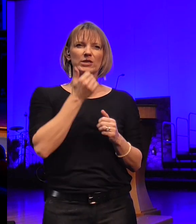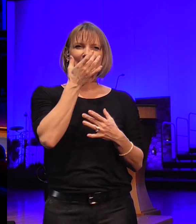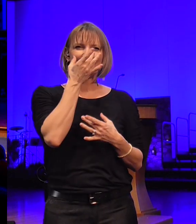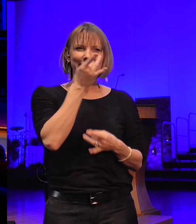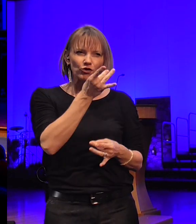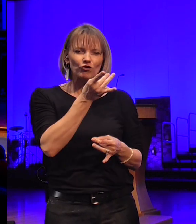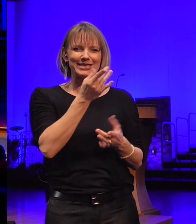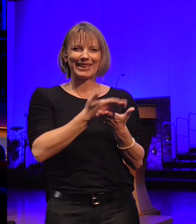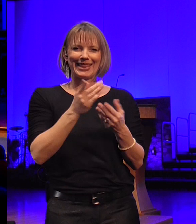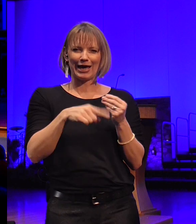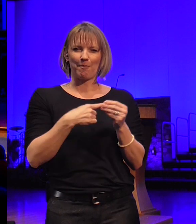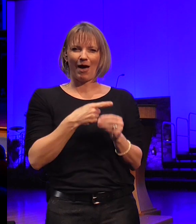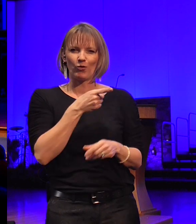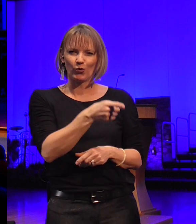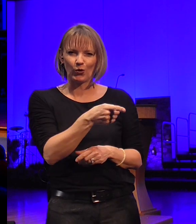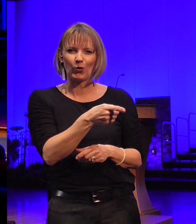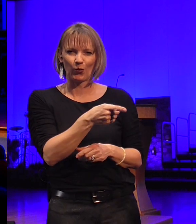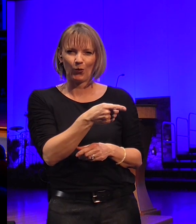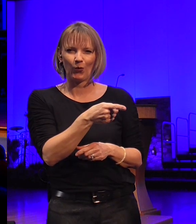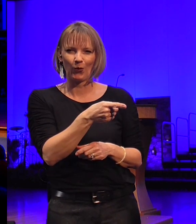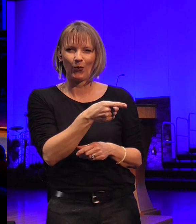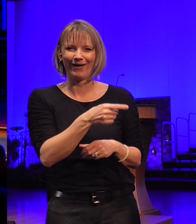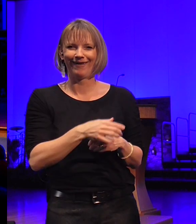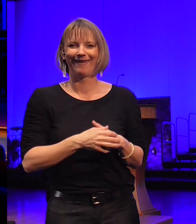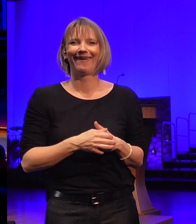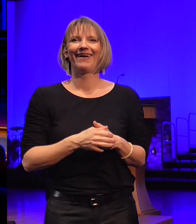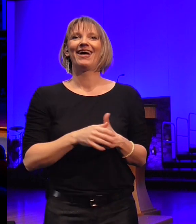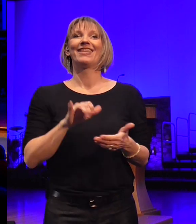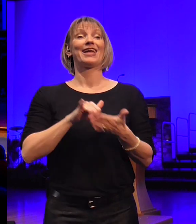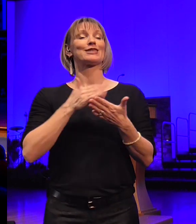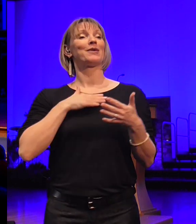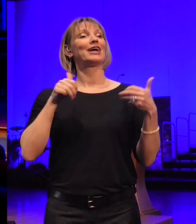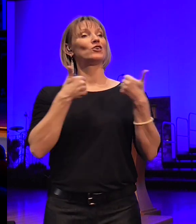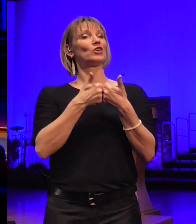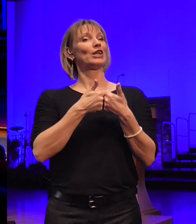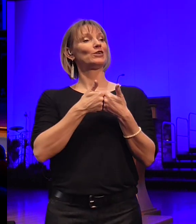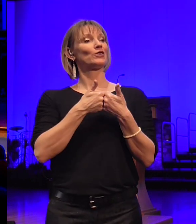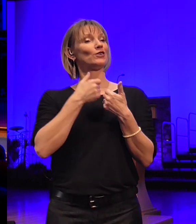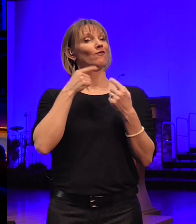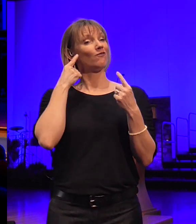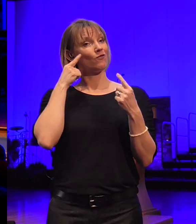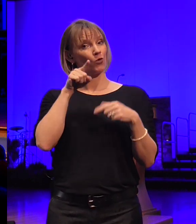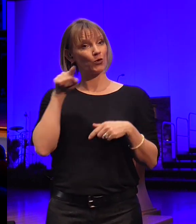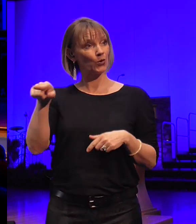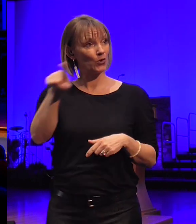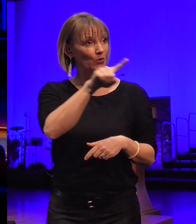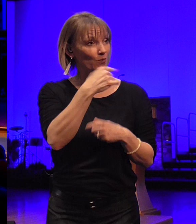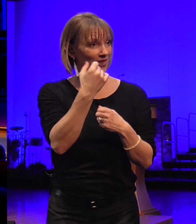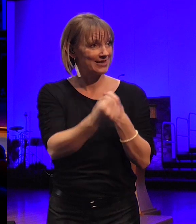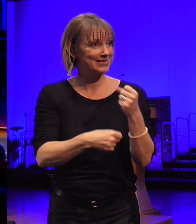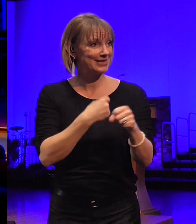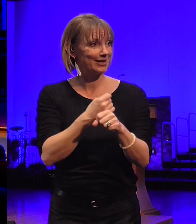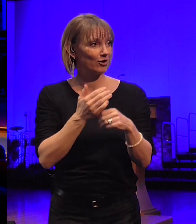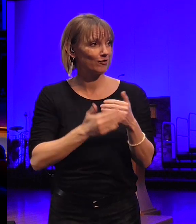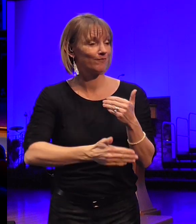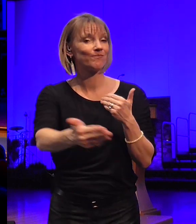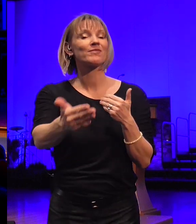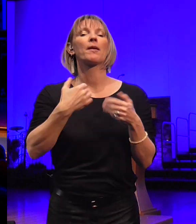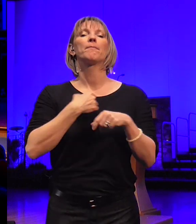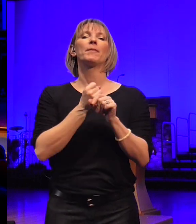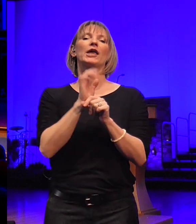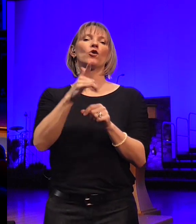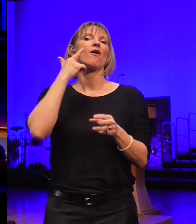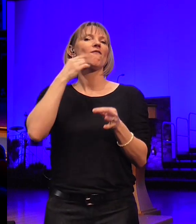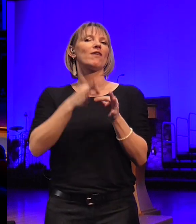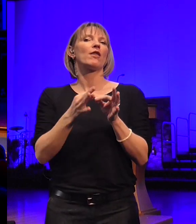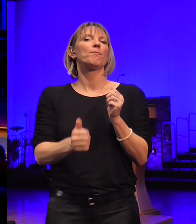thing about you. And that's my challenge to you this year, is to make your faith the most